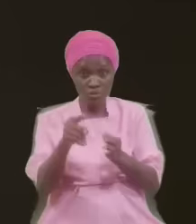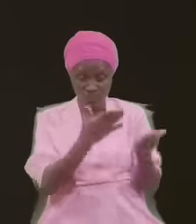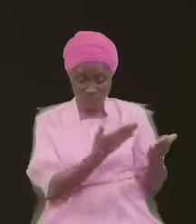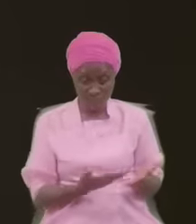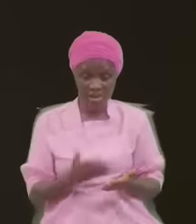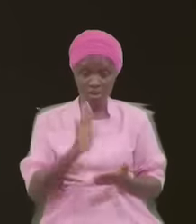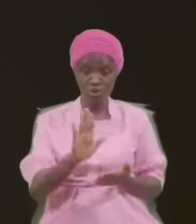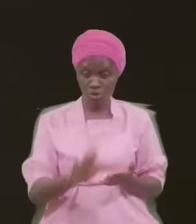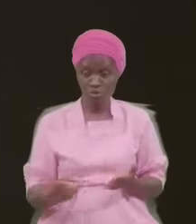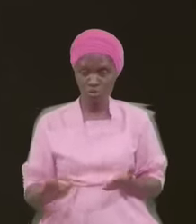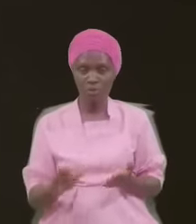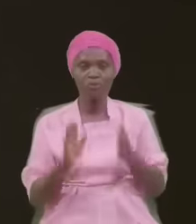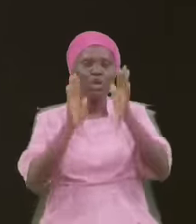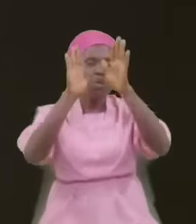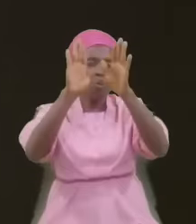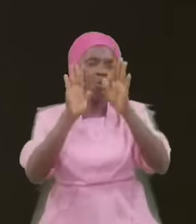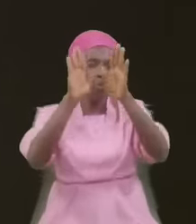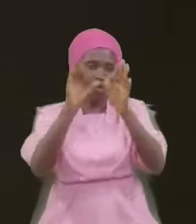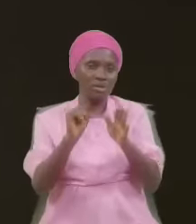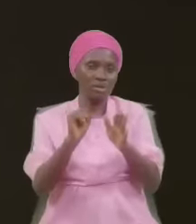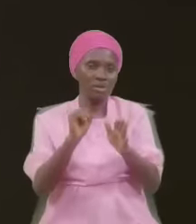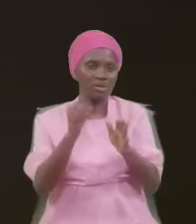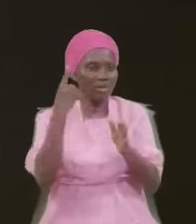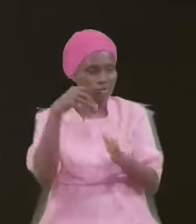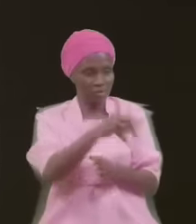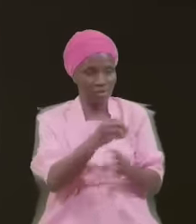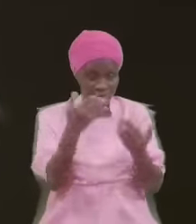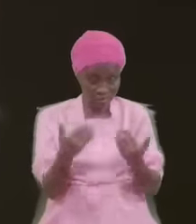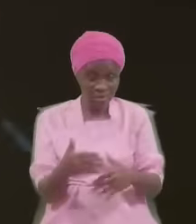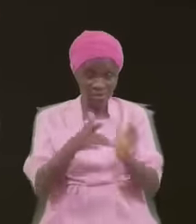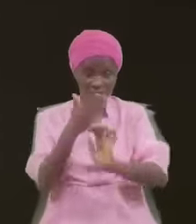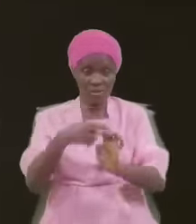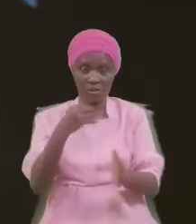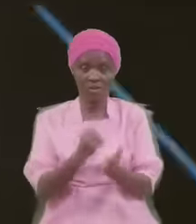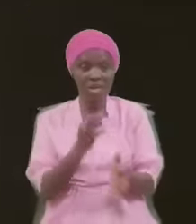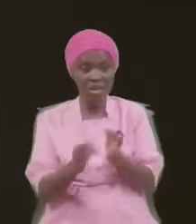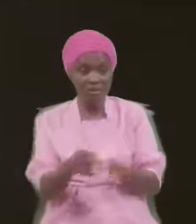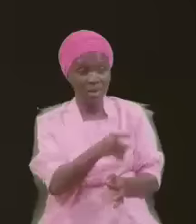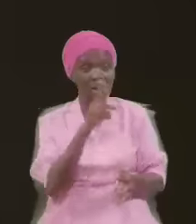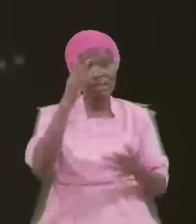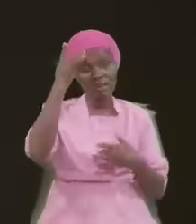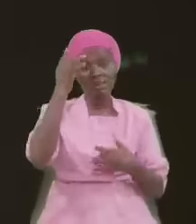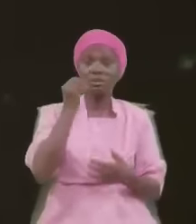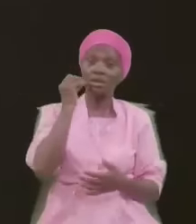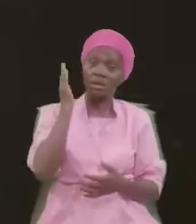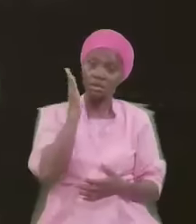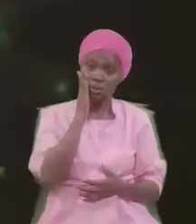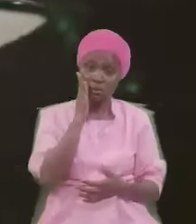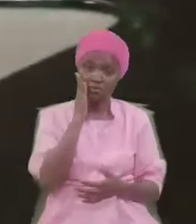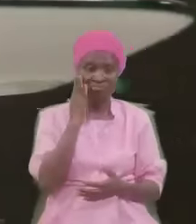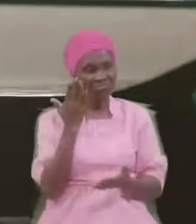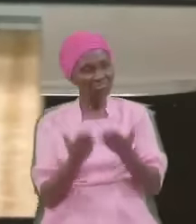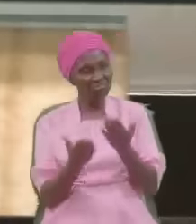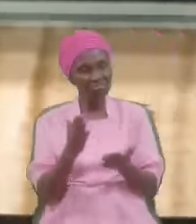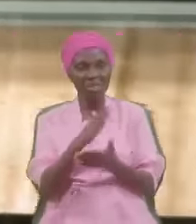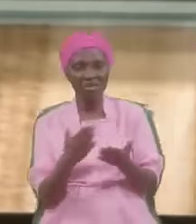children, wonders for them tonight. If they're sick at home, or if maybe something kept